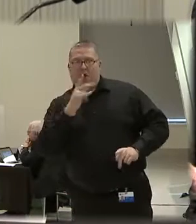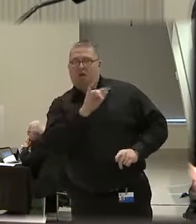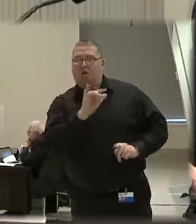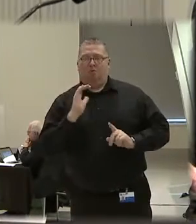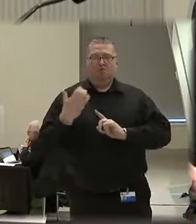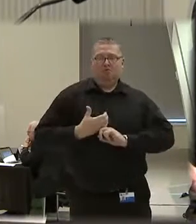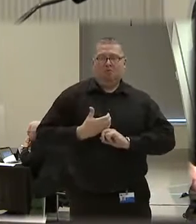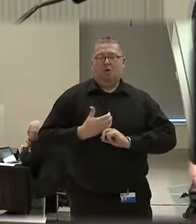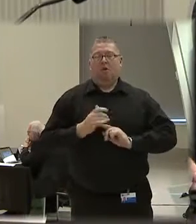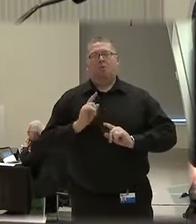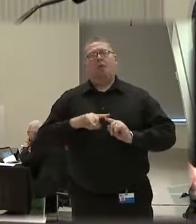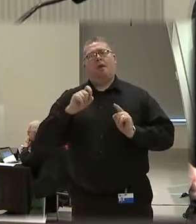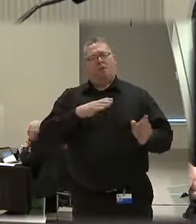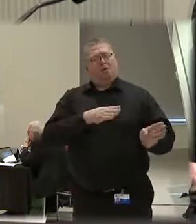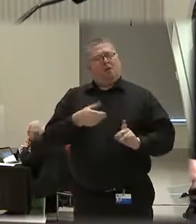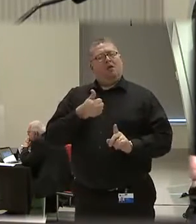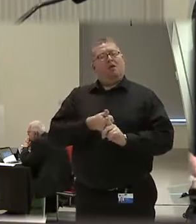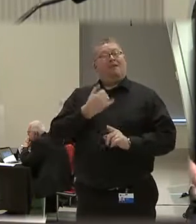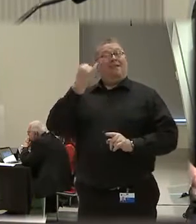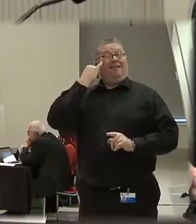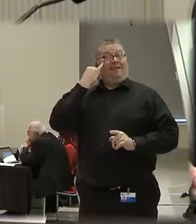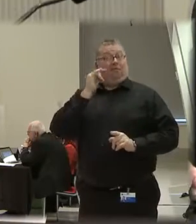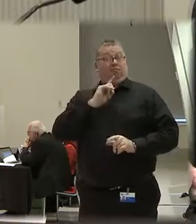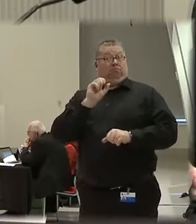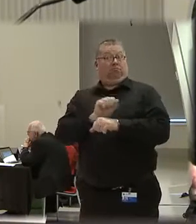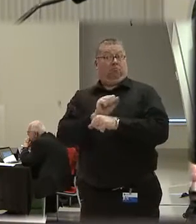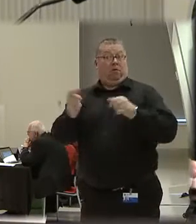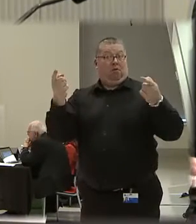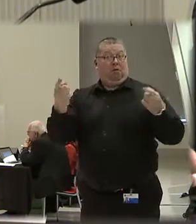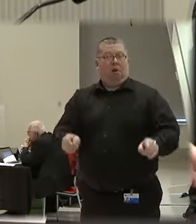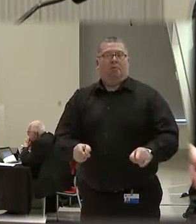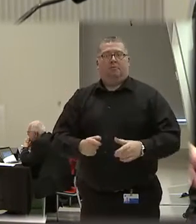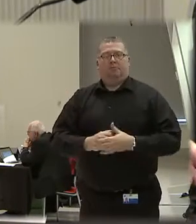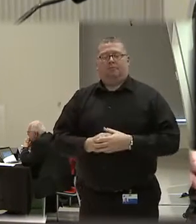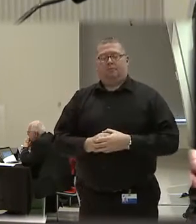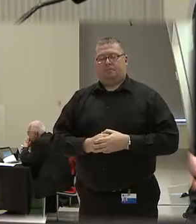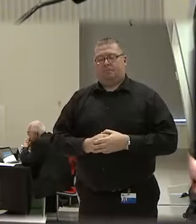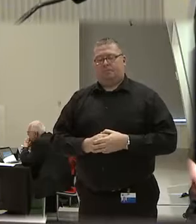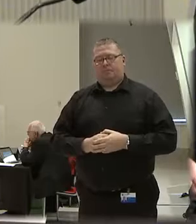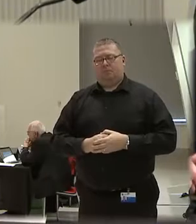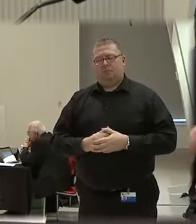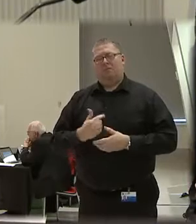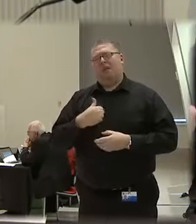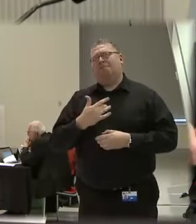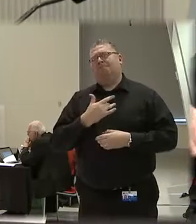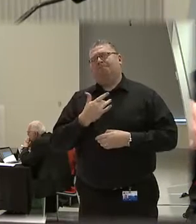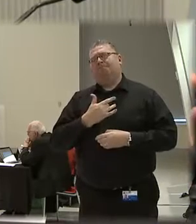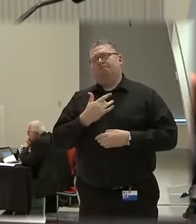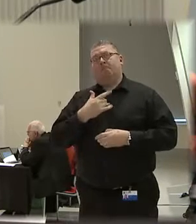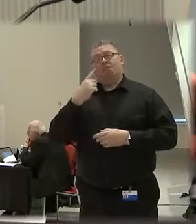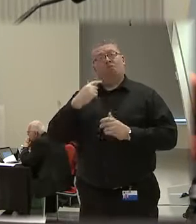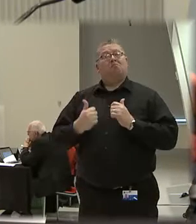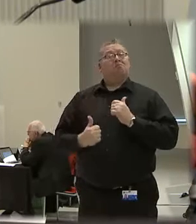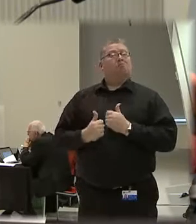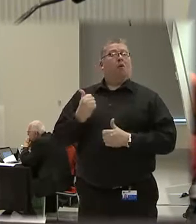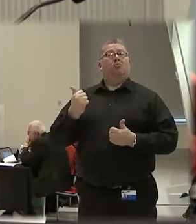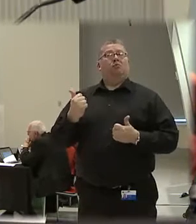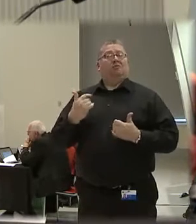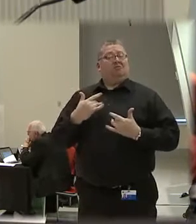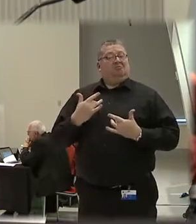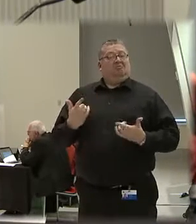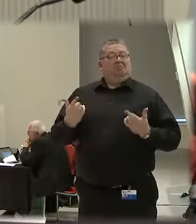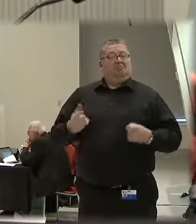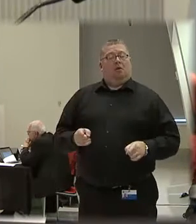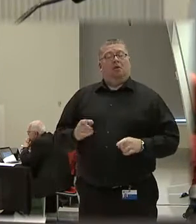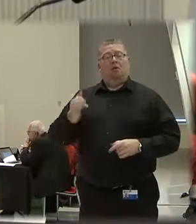to prepare yourself should those events occur. But I think that for the most part,